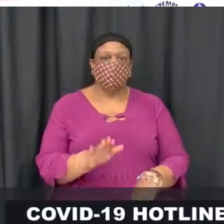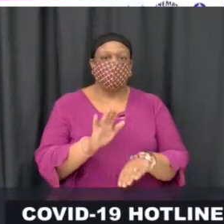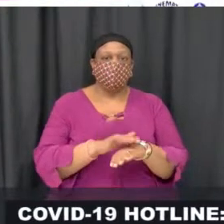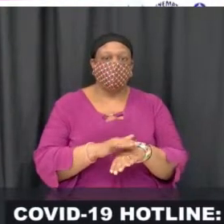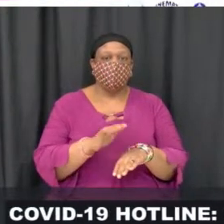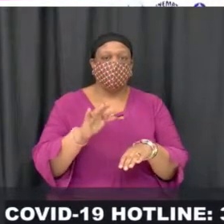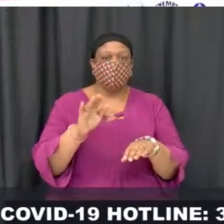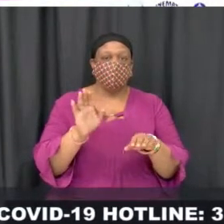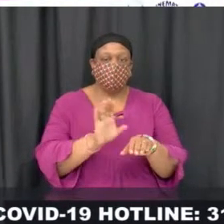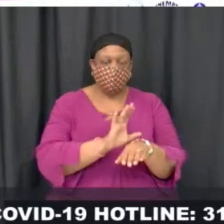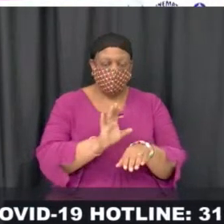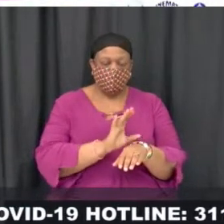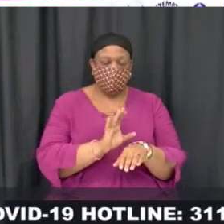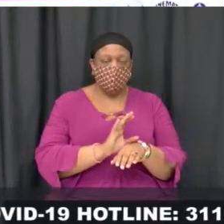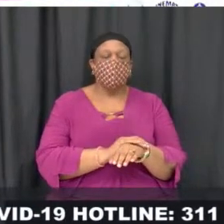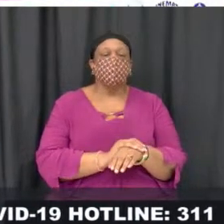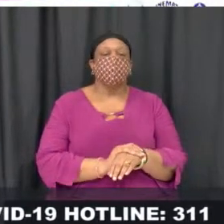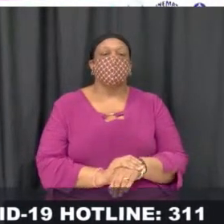www.police.kn.